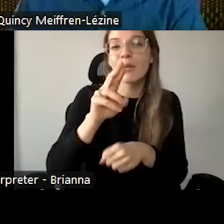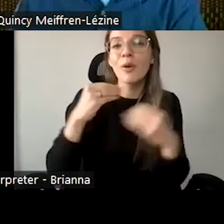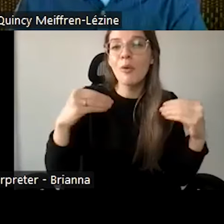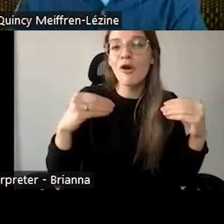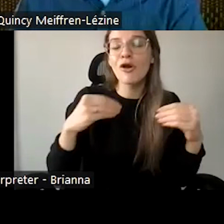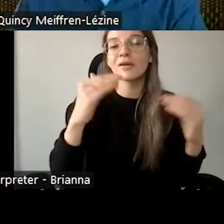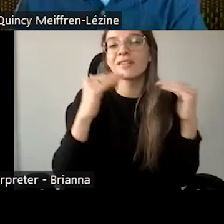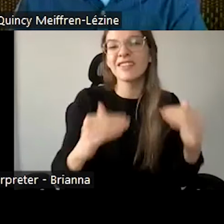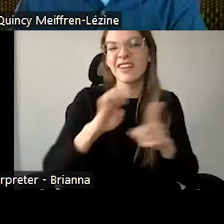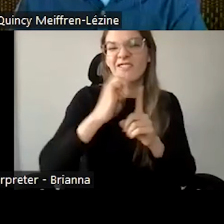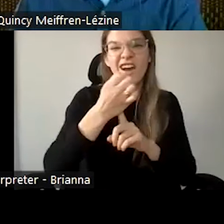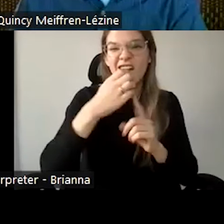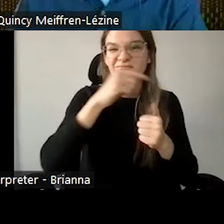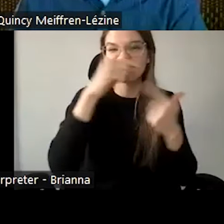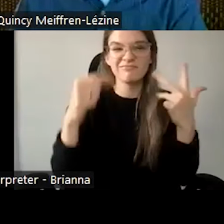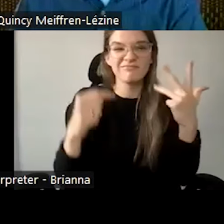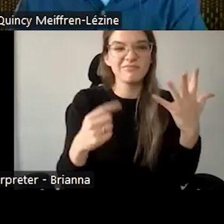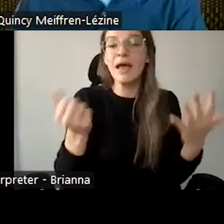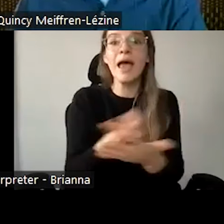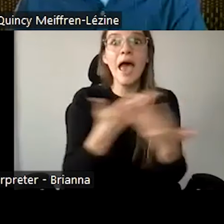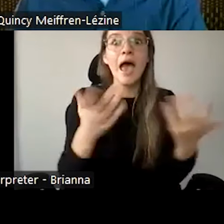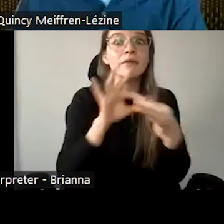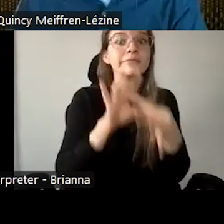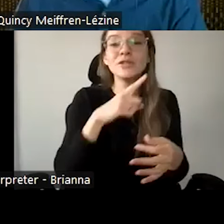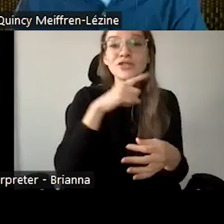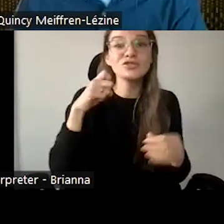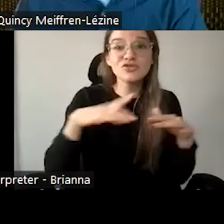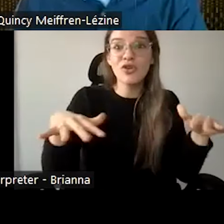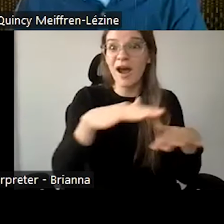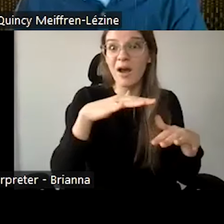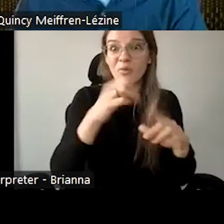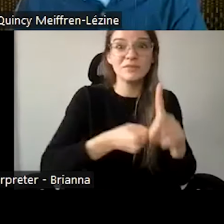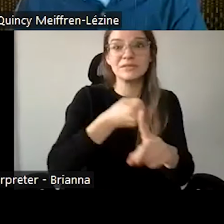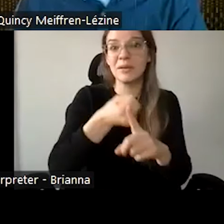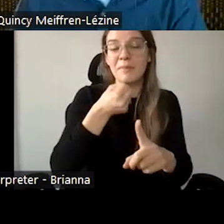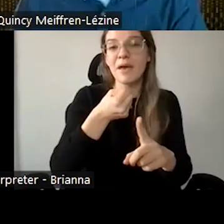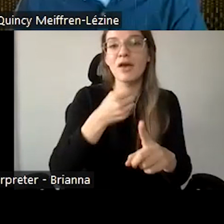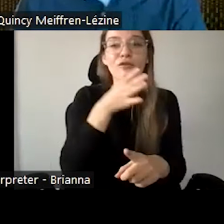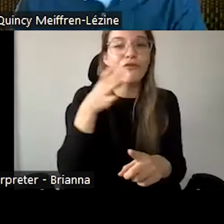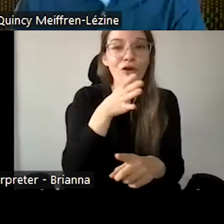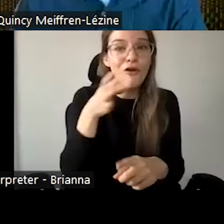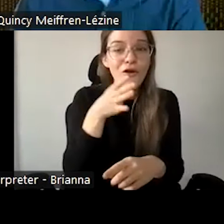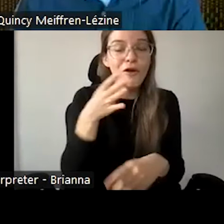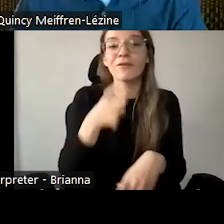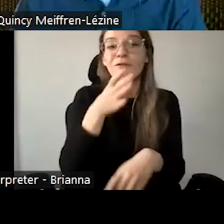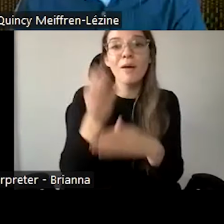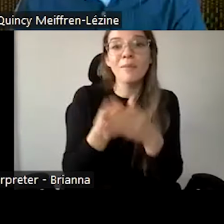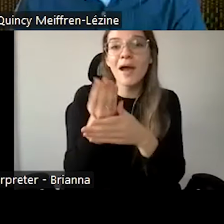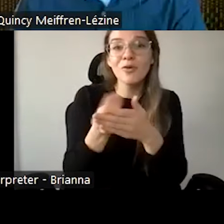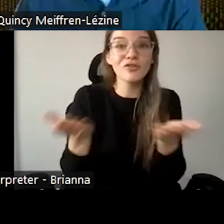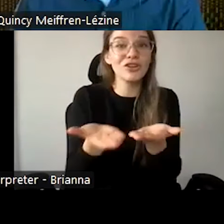environment, everything from how drought was impacting the farm and agriculture sector